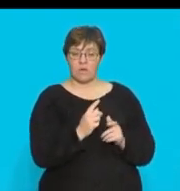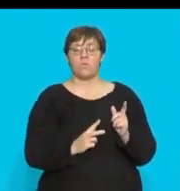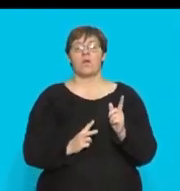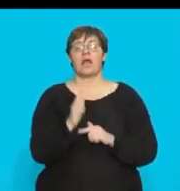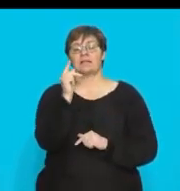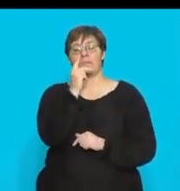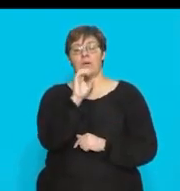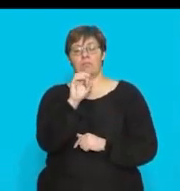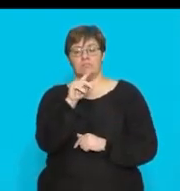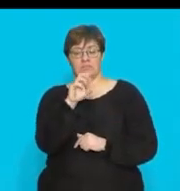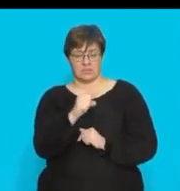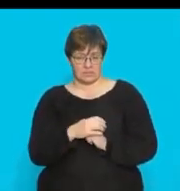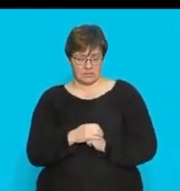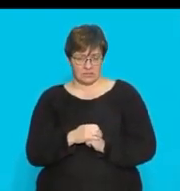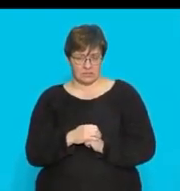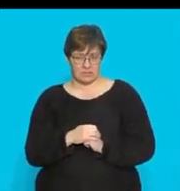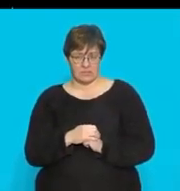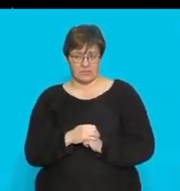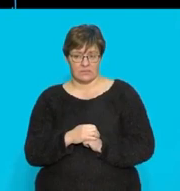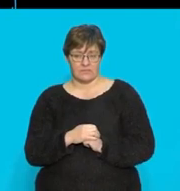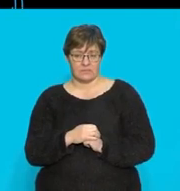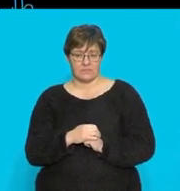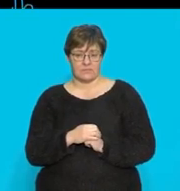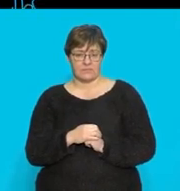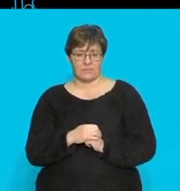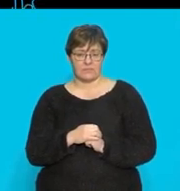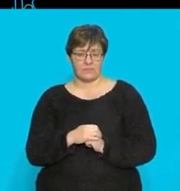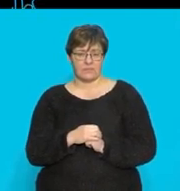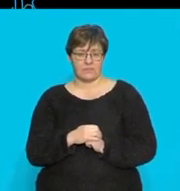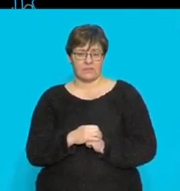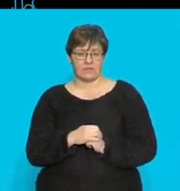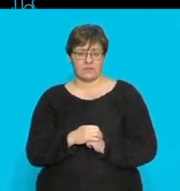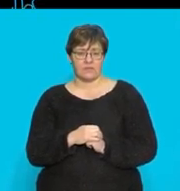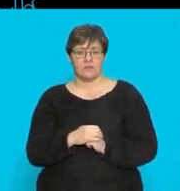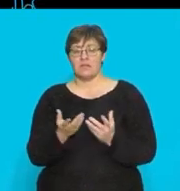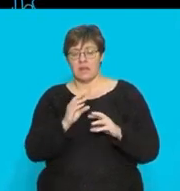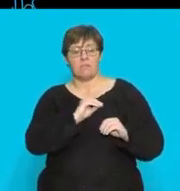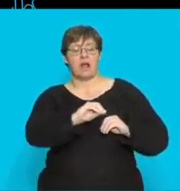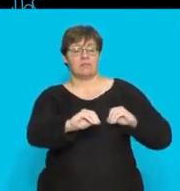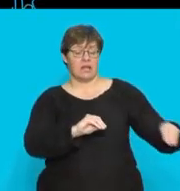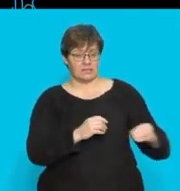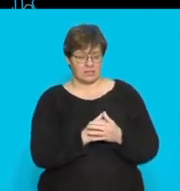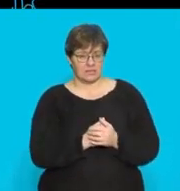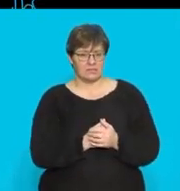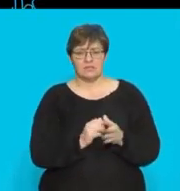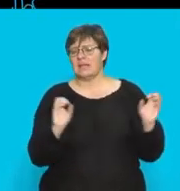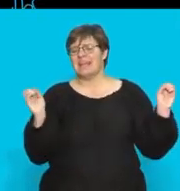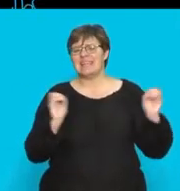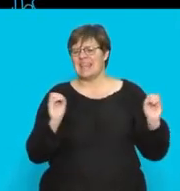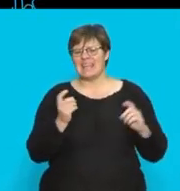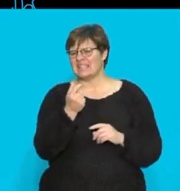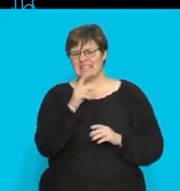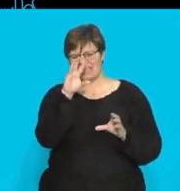cut the bulbs in half, and we planted them. Nothing to do